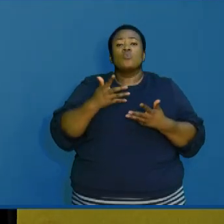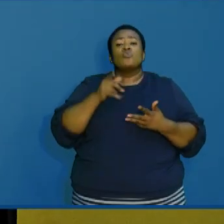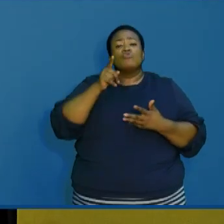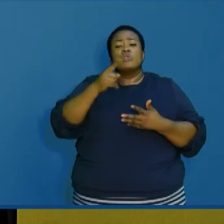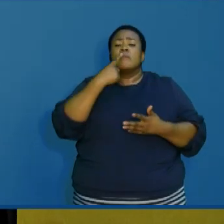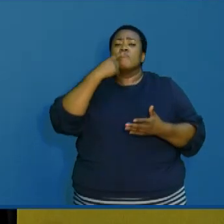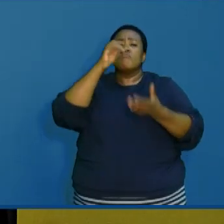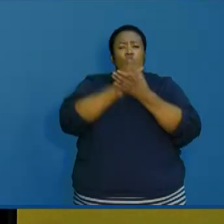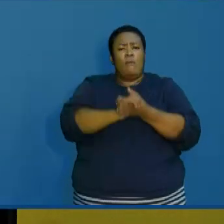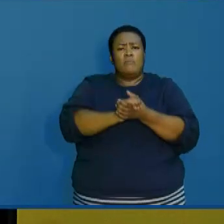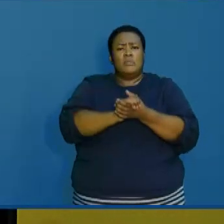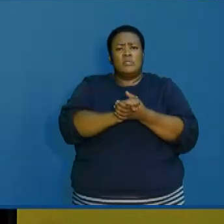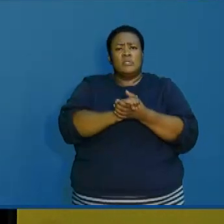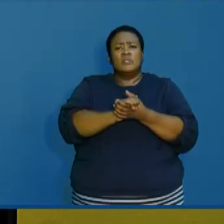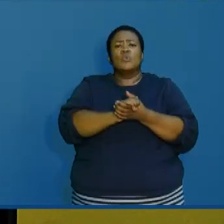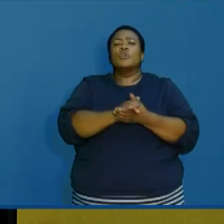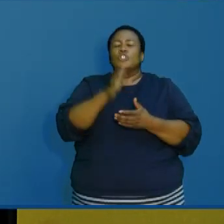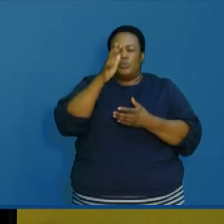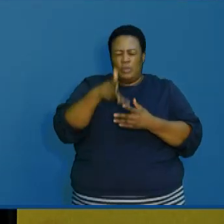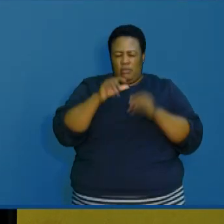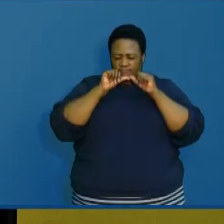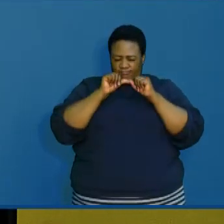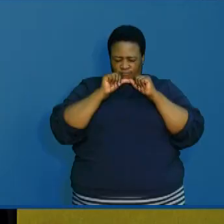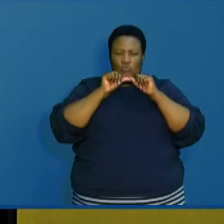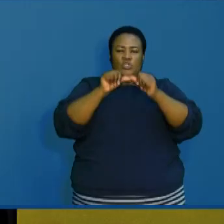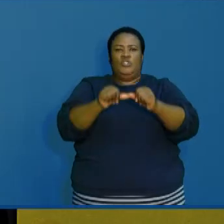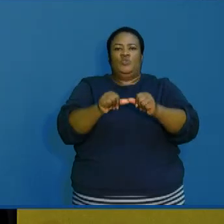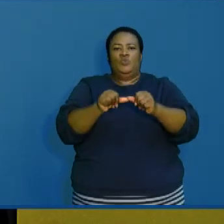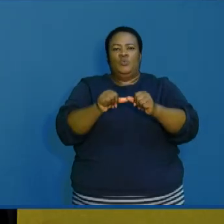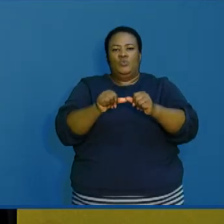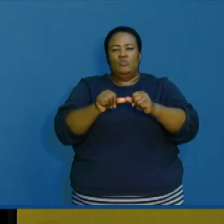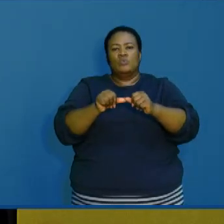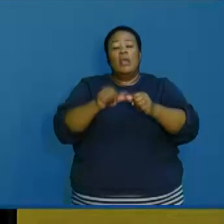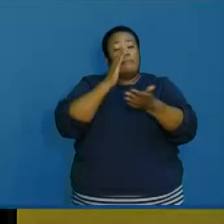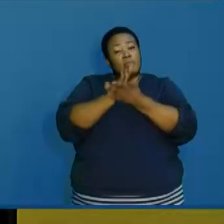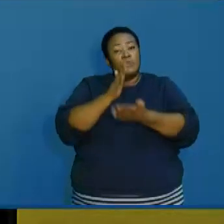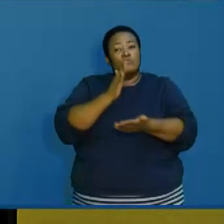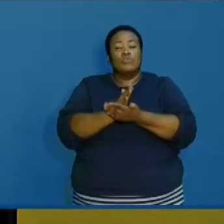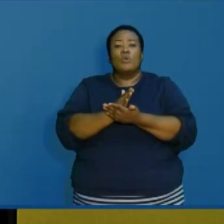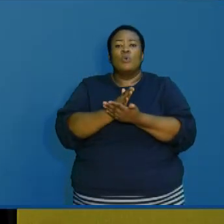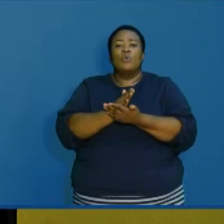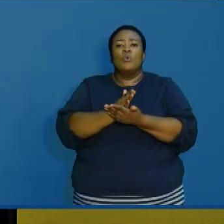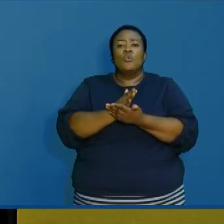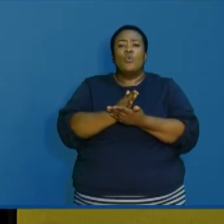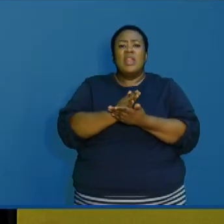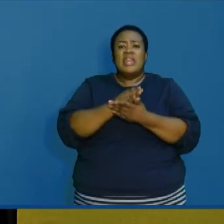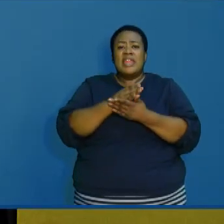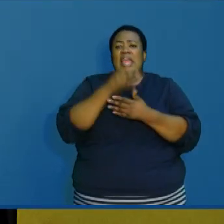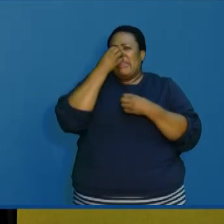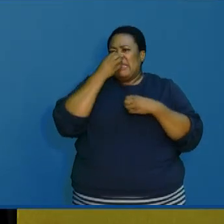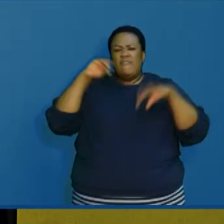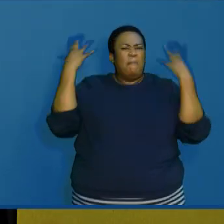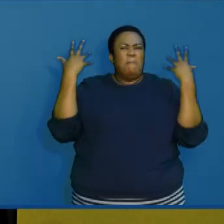his death that she will carry on his legacy and make sure she does not give up on